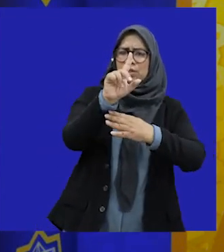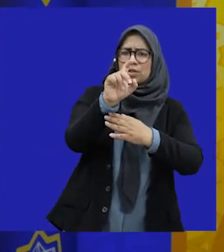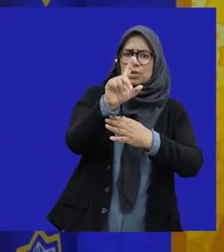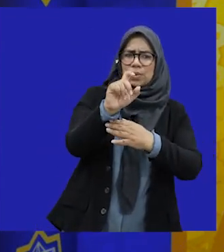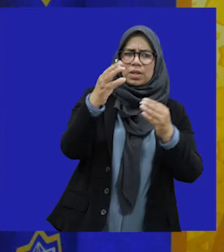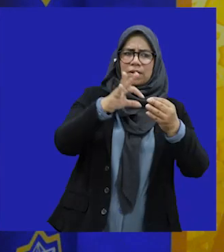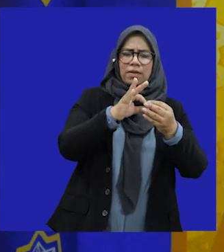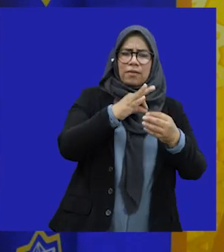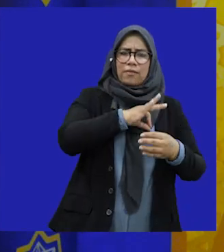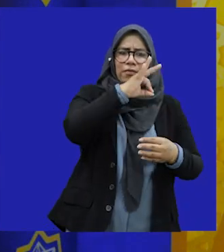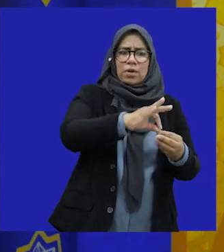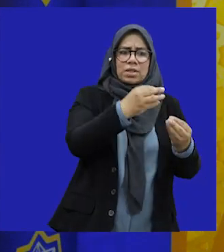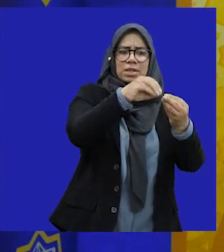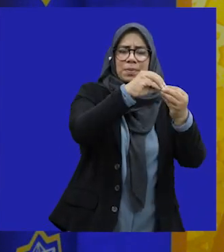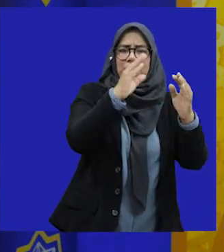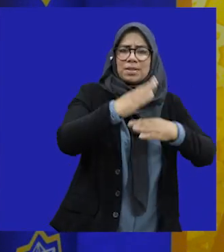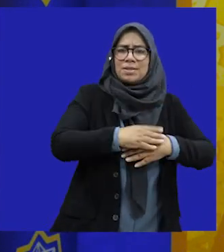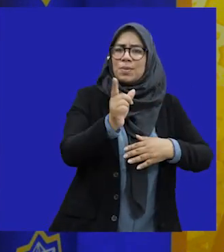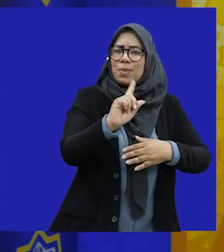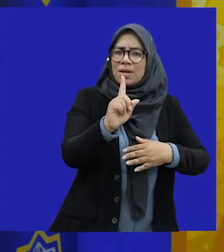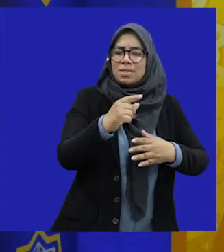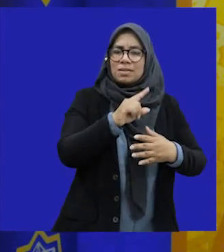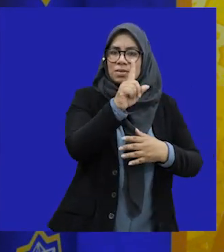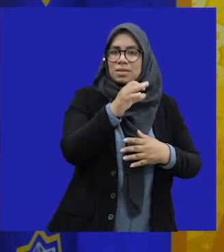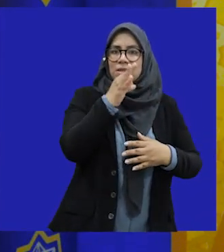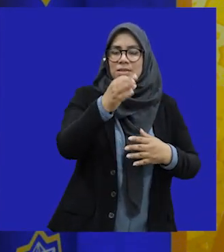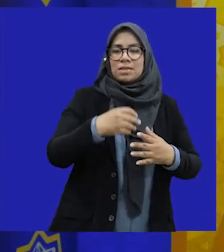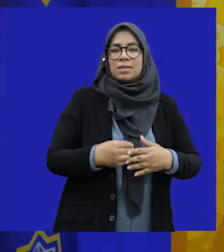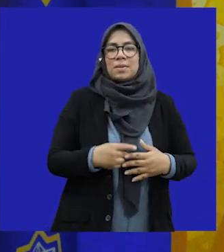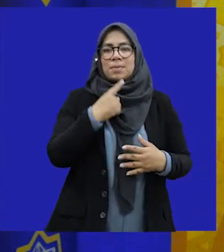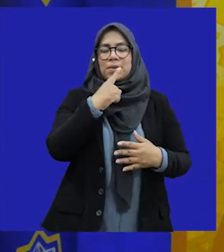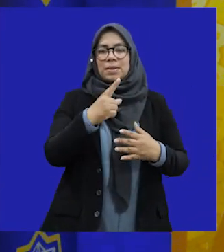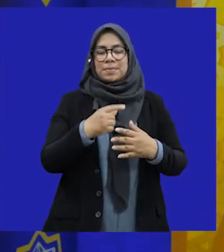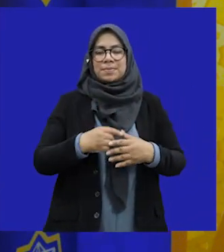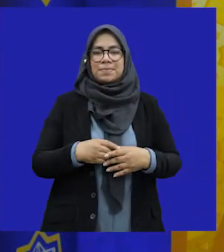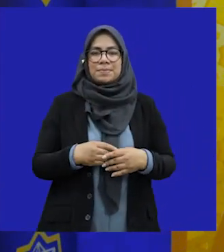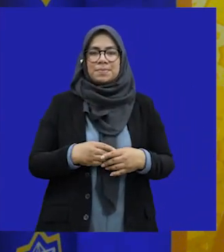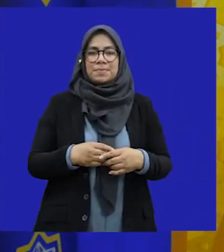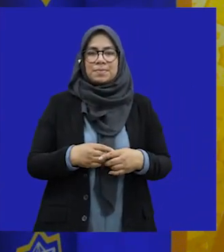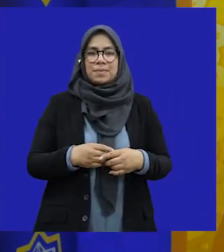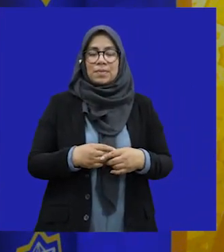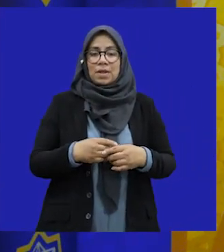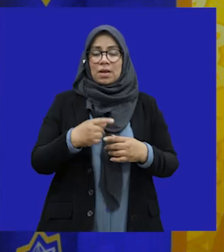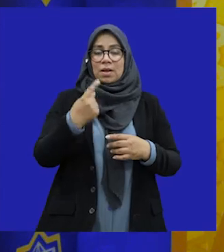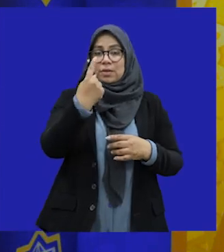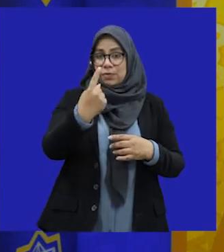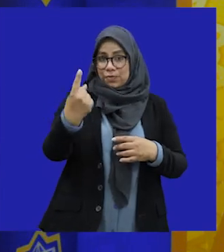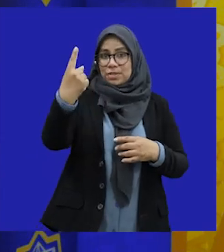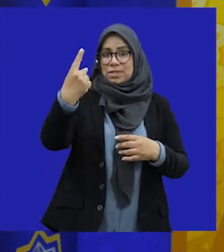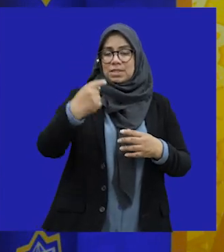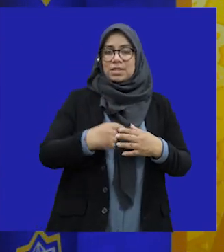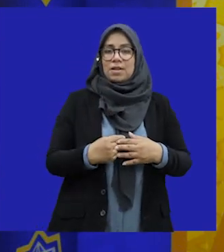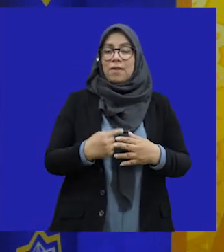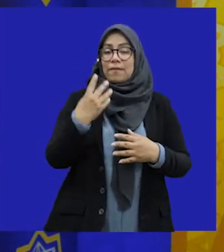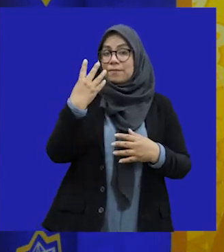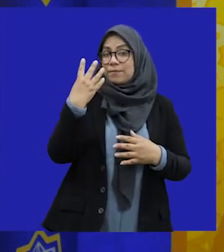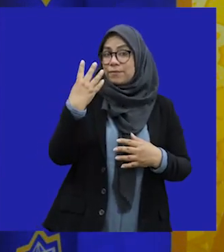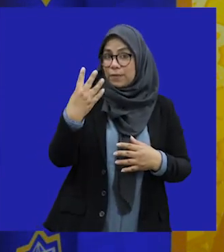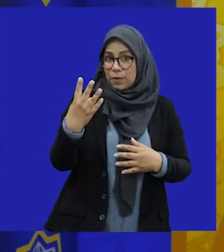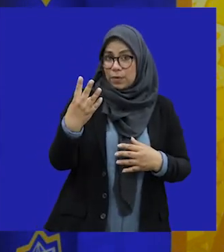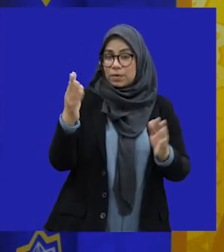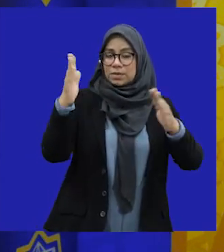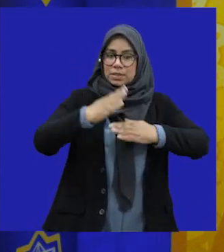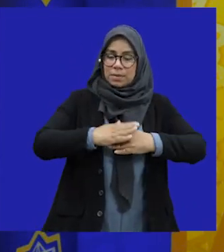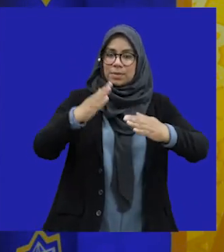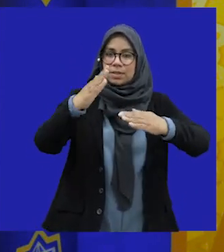of prayer are. The first is arba'i rak'atin qabla al-dhuhr, meaning 4